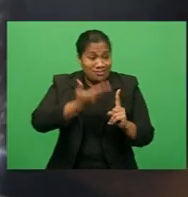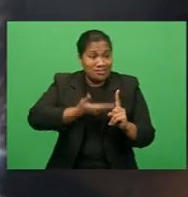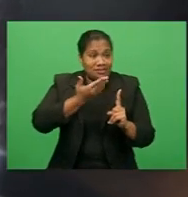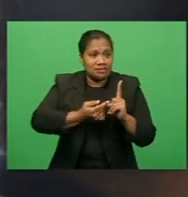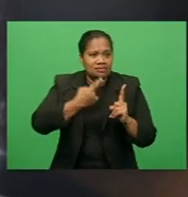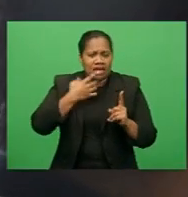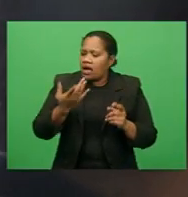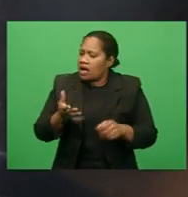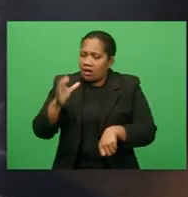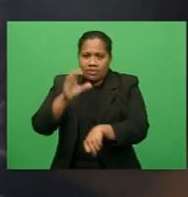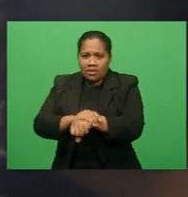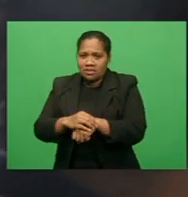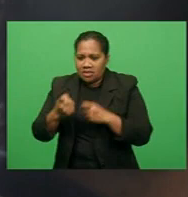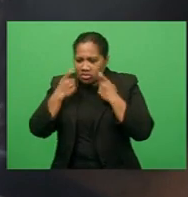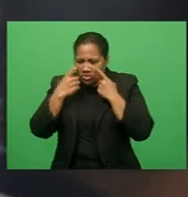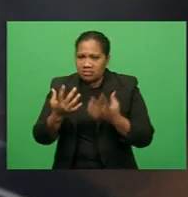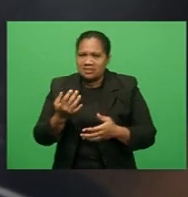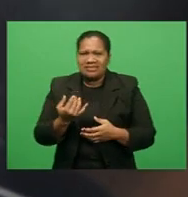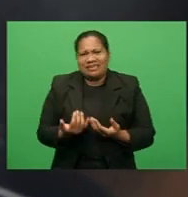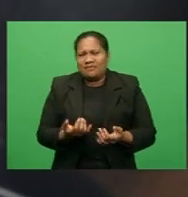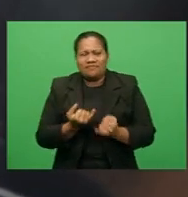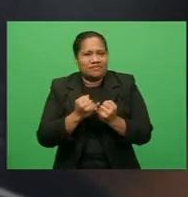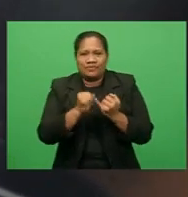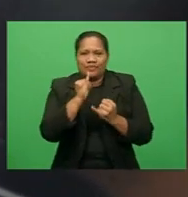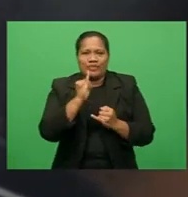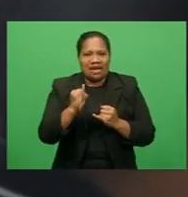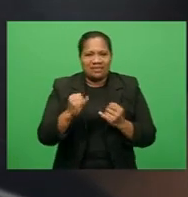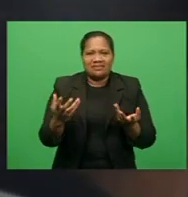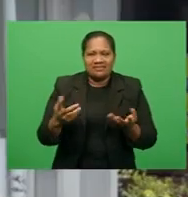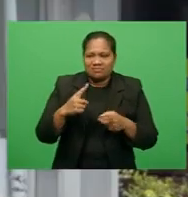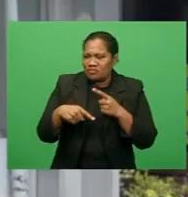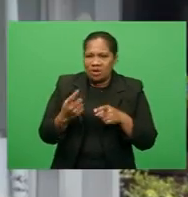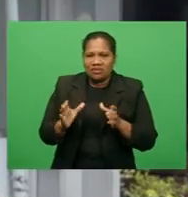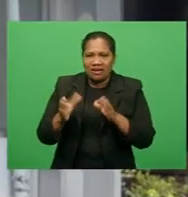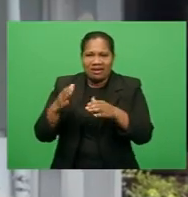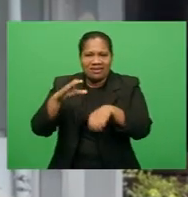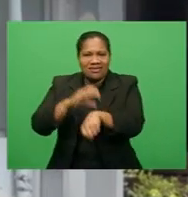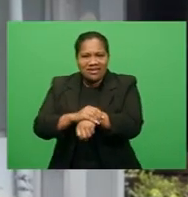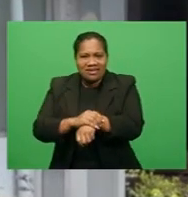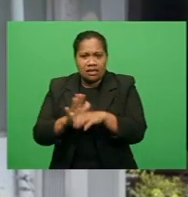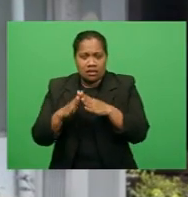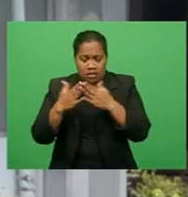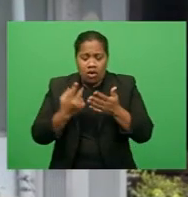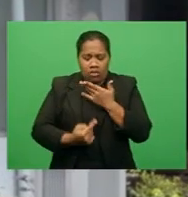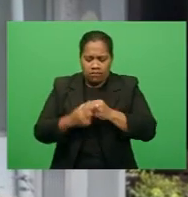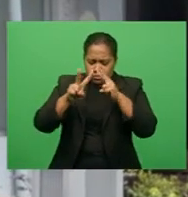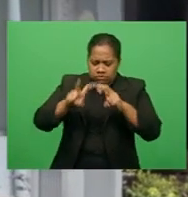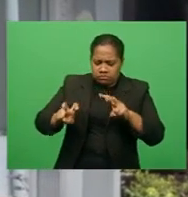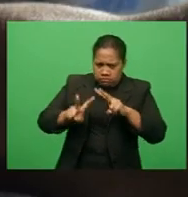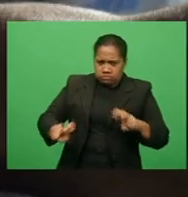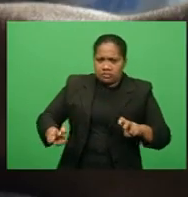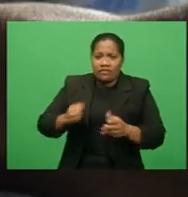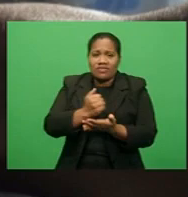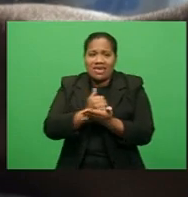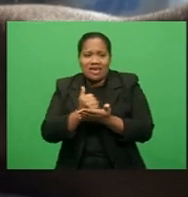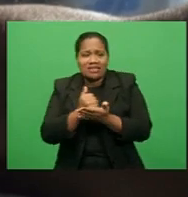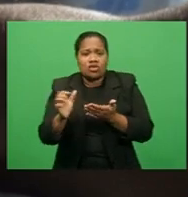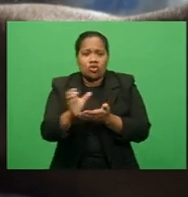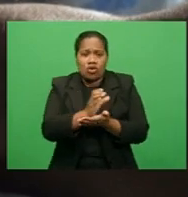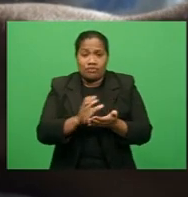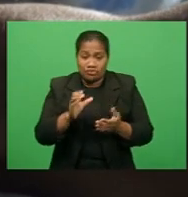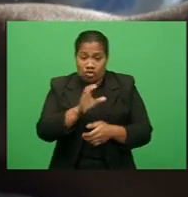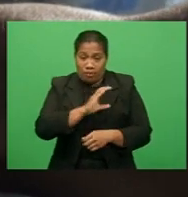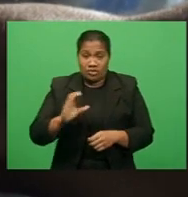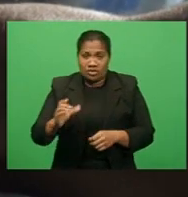bad picture of the force. The Police Internal Affairs Department is now investigating after the acting commissioner ordered that a full report